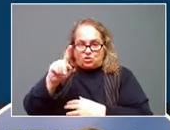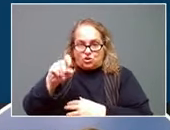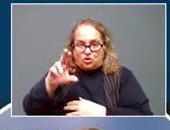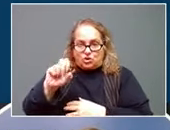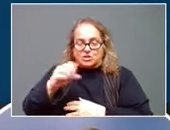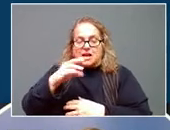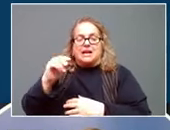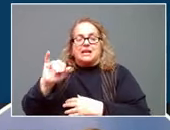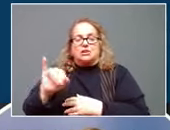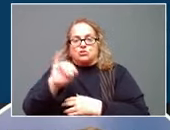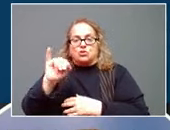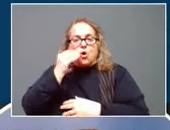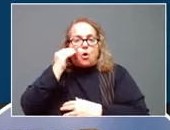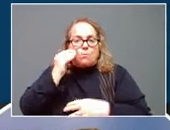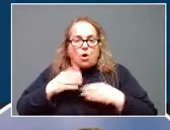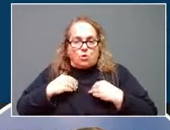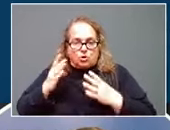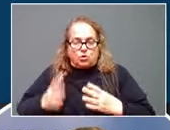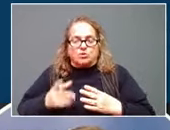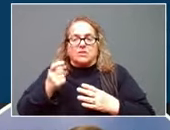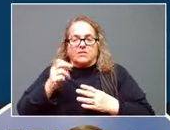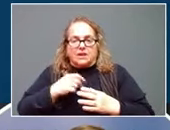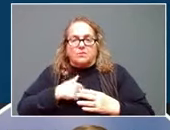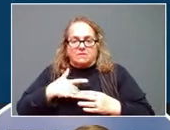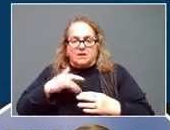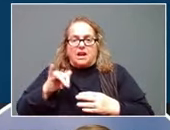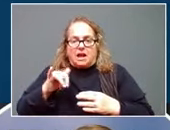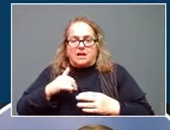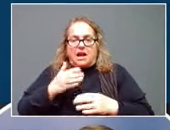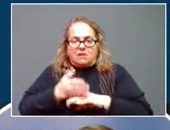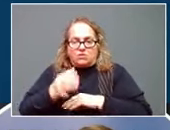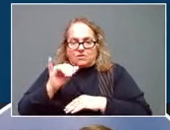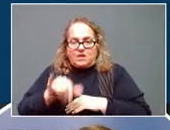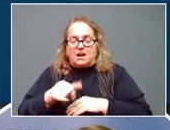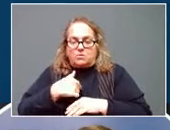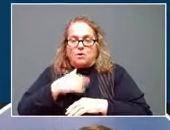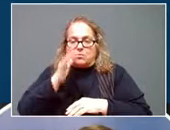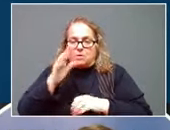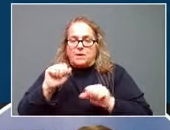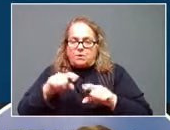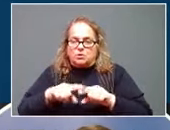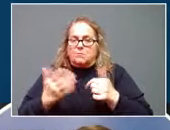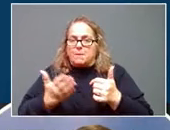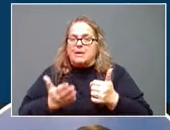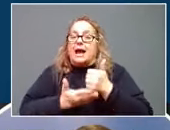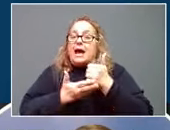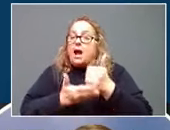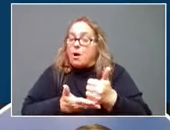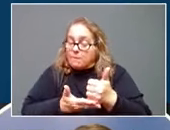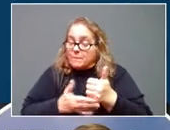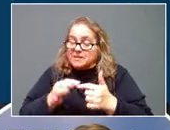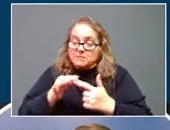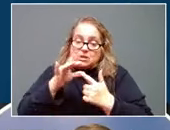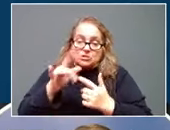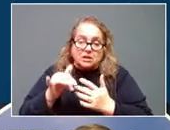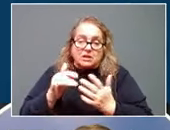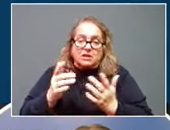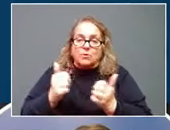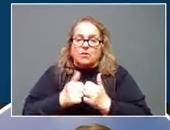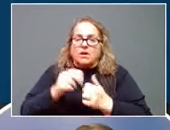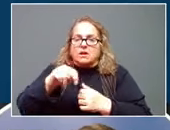believe we'll be after that at a place that we may be able to help, especially with some nonprofits